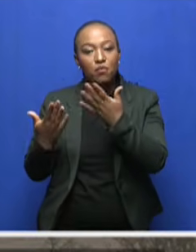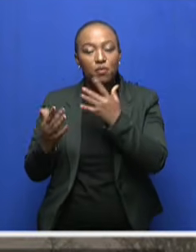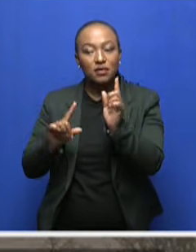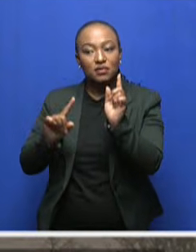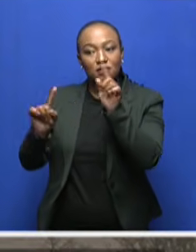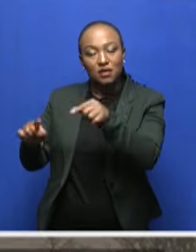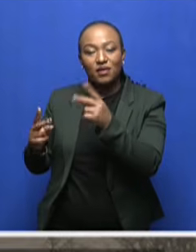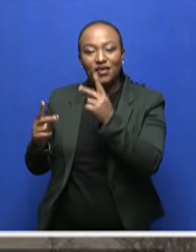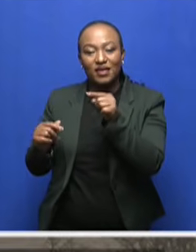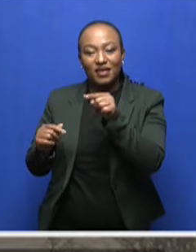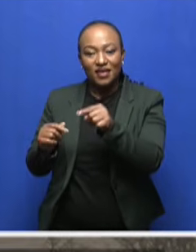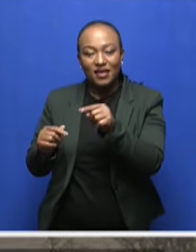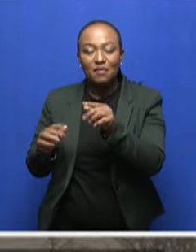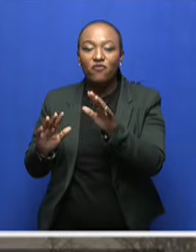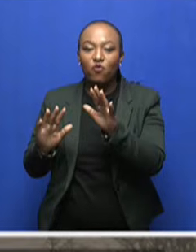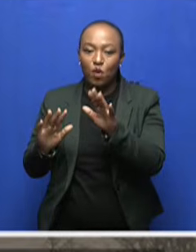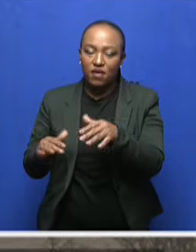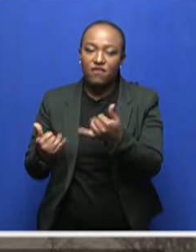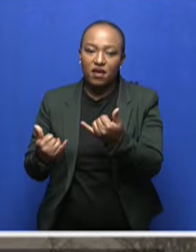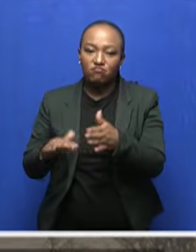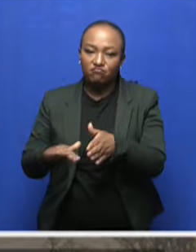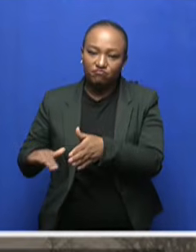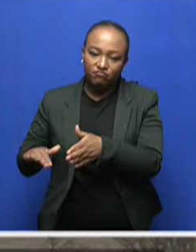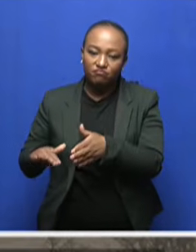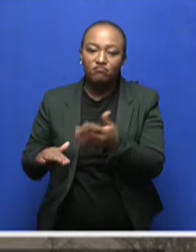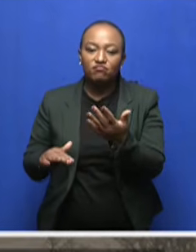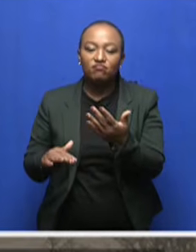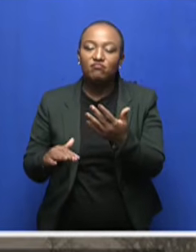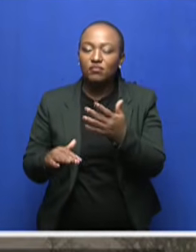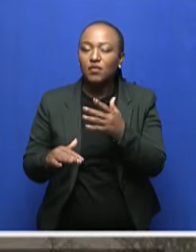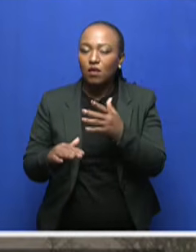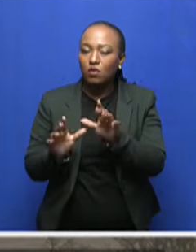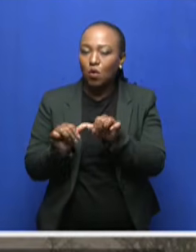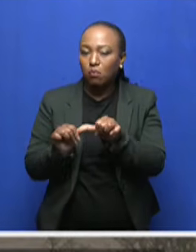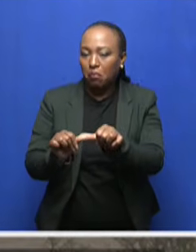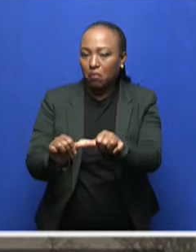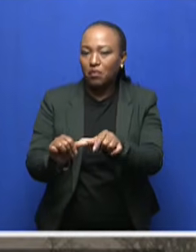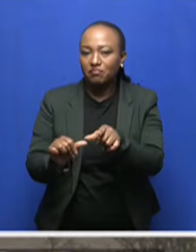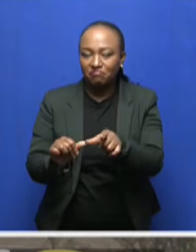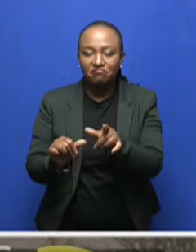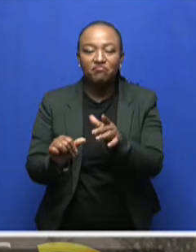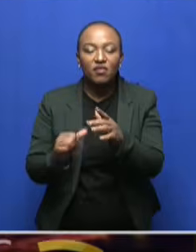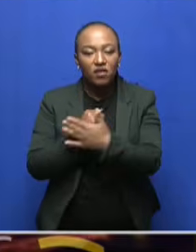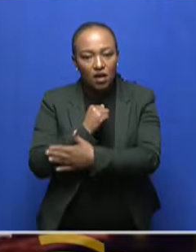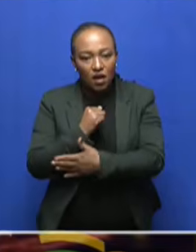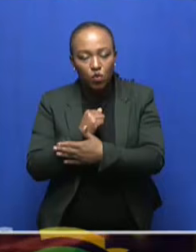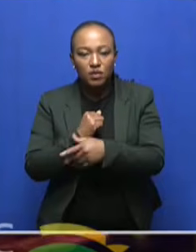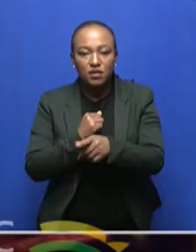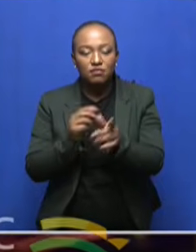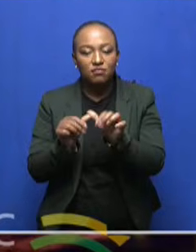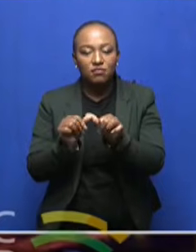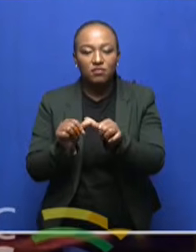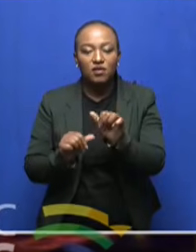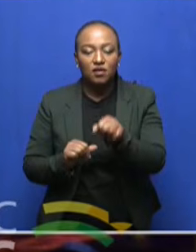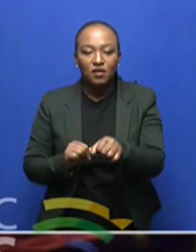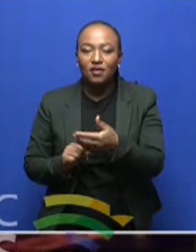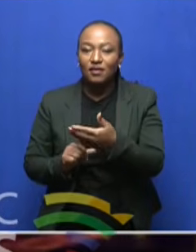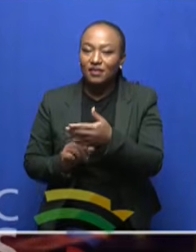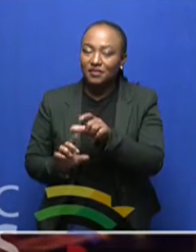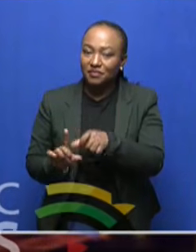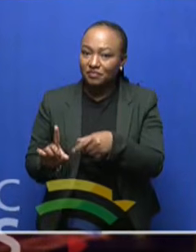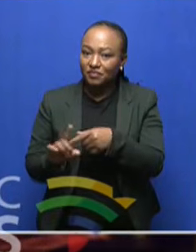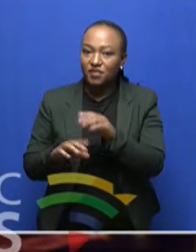visit there. But for now, we'll leave our conversation there and just keep flying the flag for yourself and our country there. Ndi Bongwe, 100%. Founder